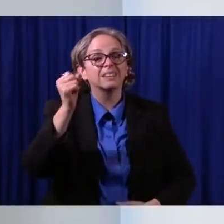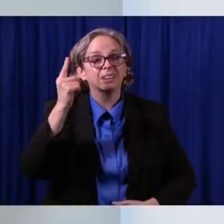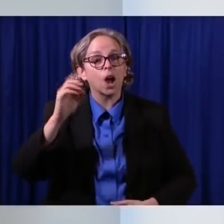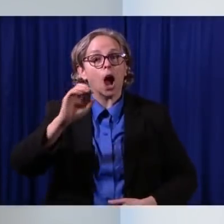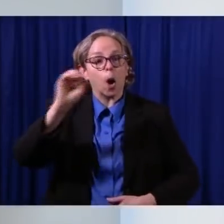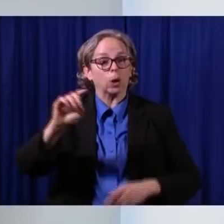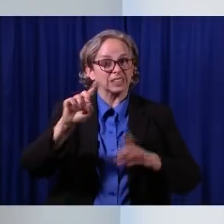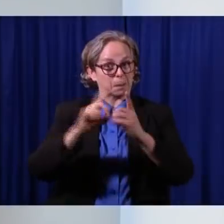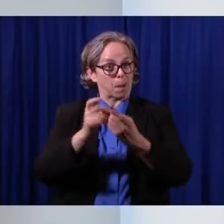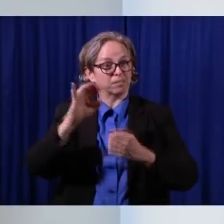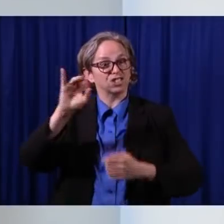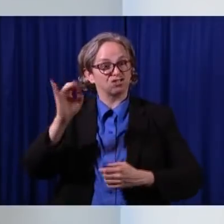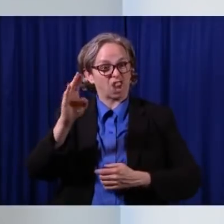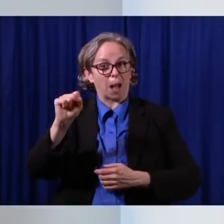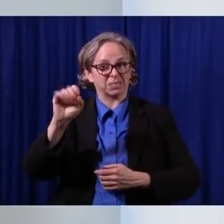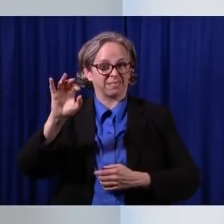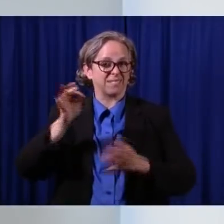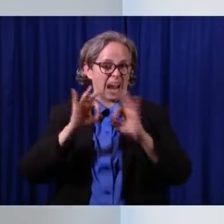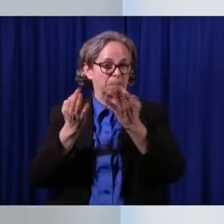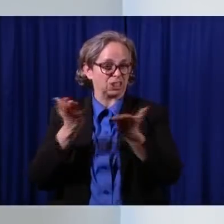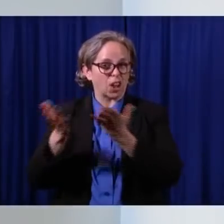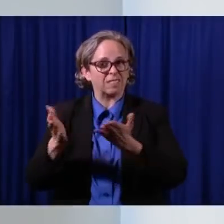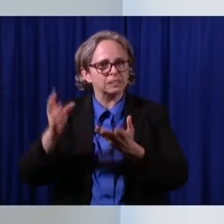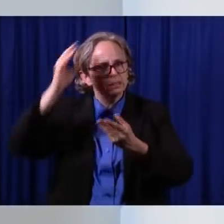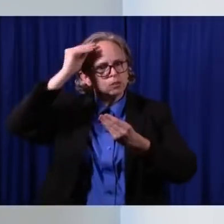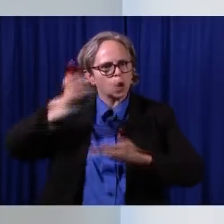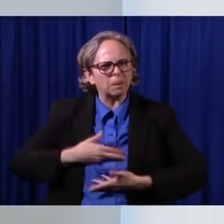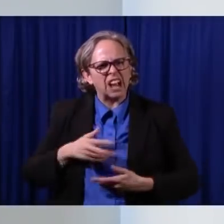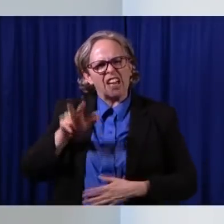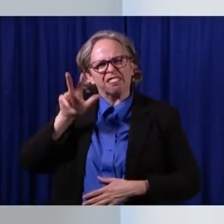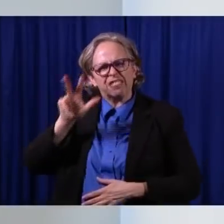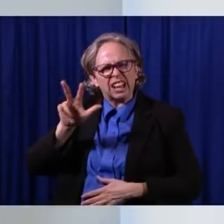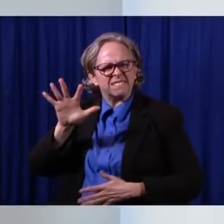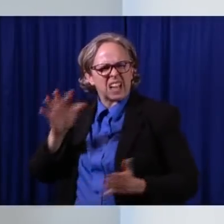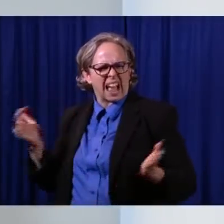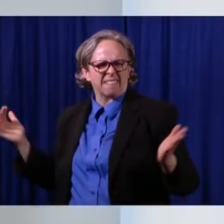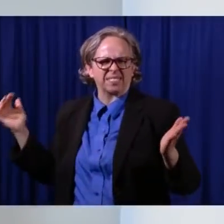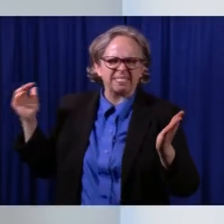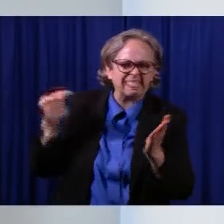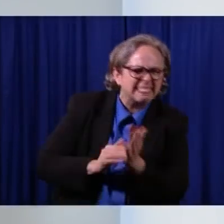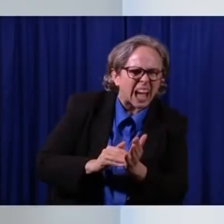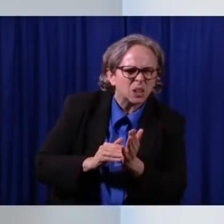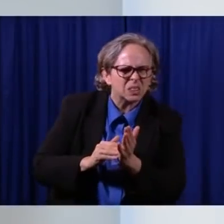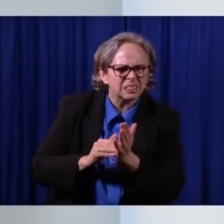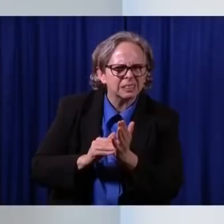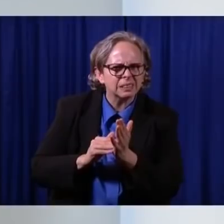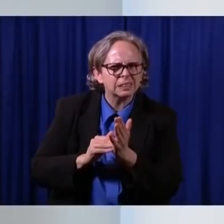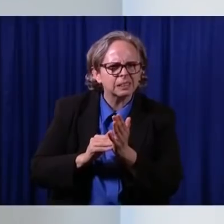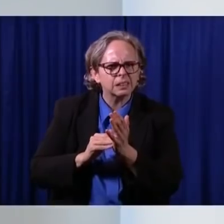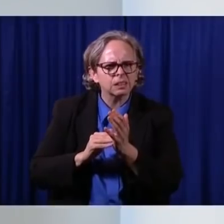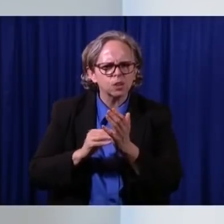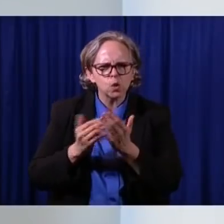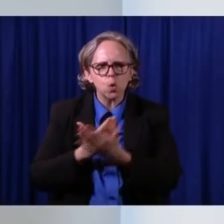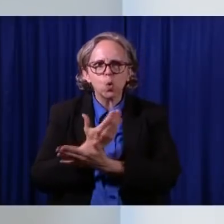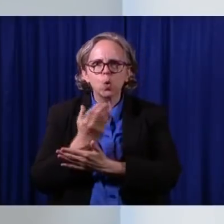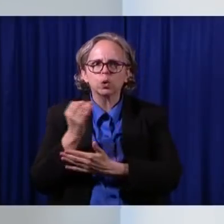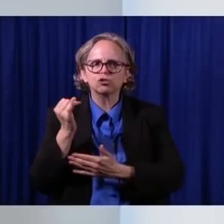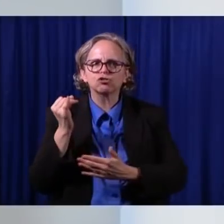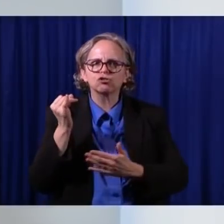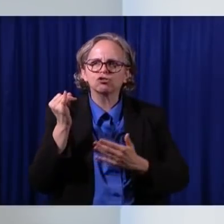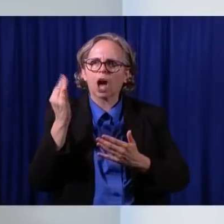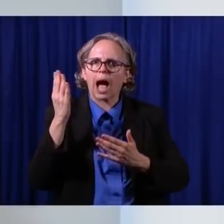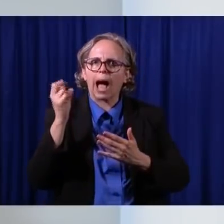reported last week that there were 35,000, just slightly over 35,000 initial jobless claims that week. That's